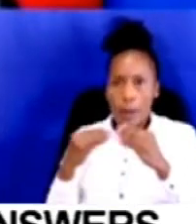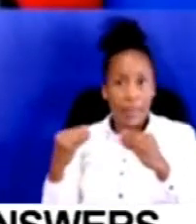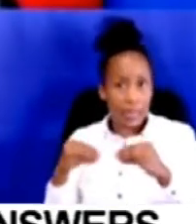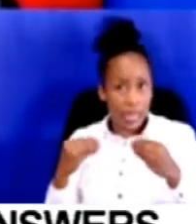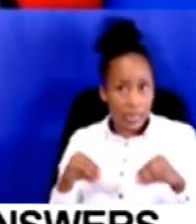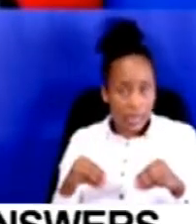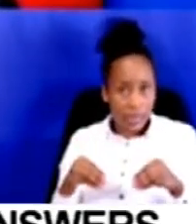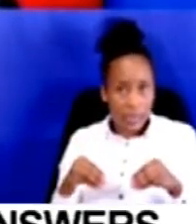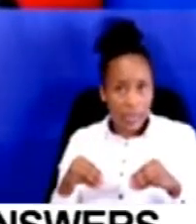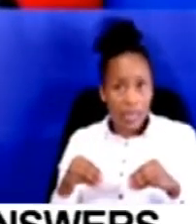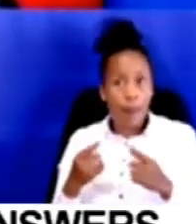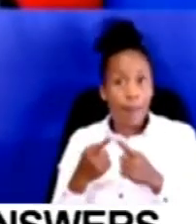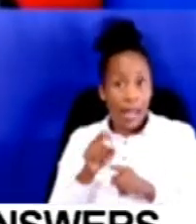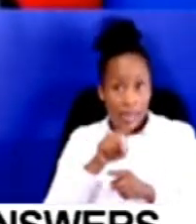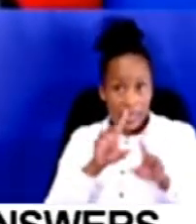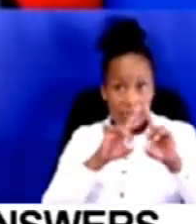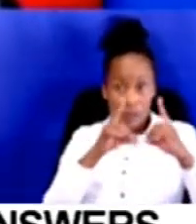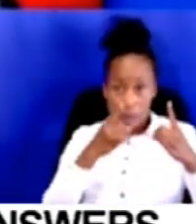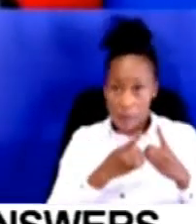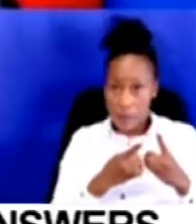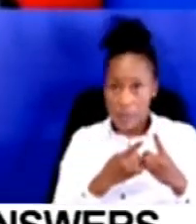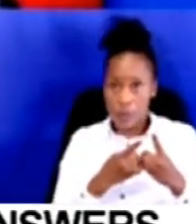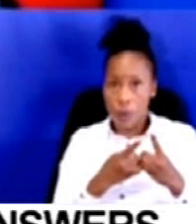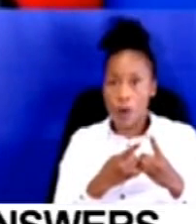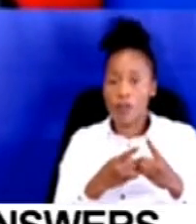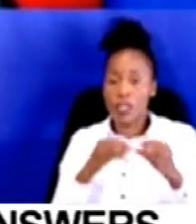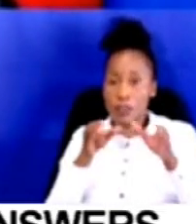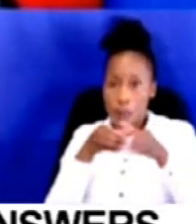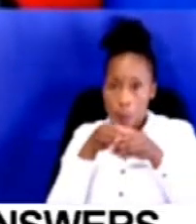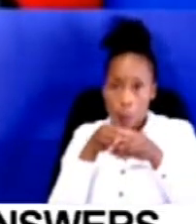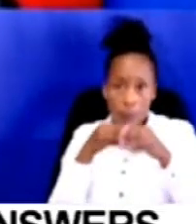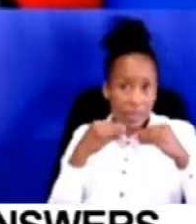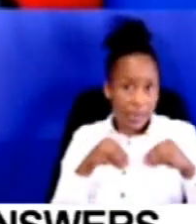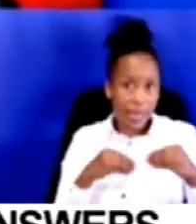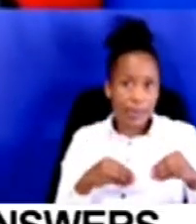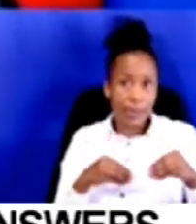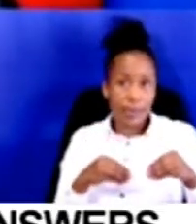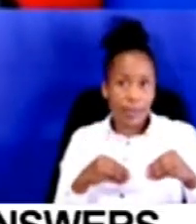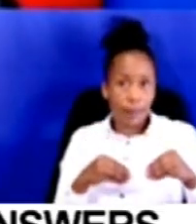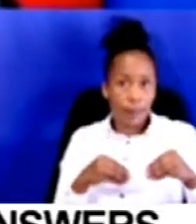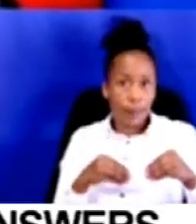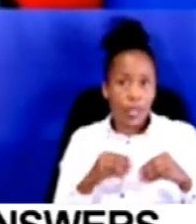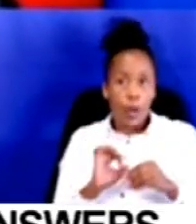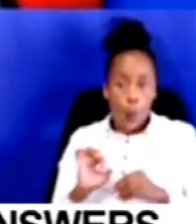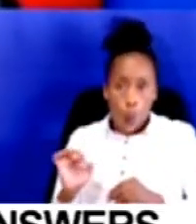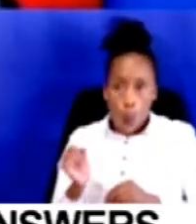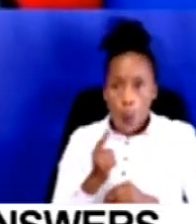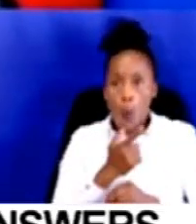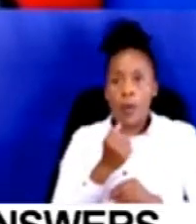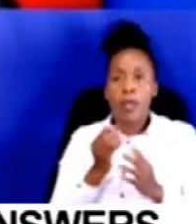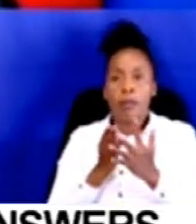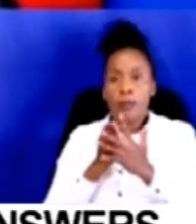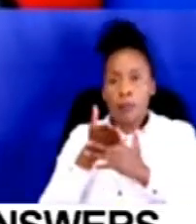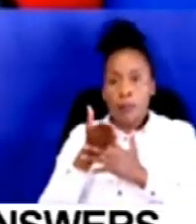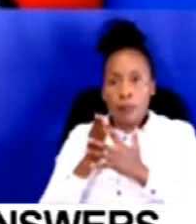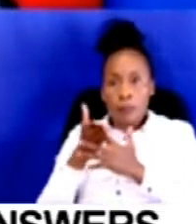businesses by the Department of Small Business. So all the